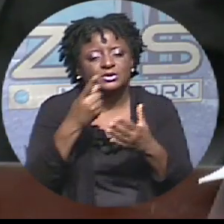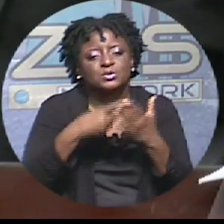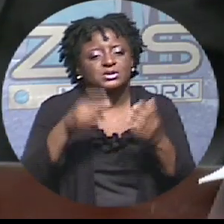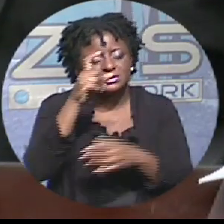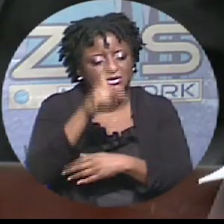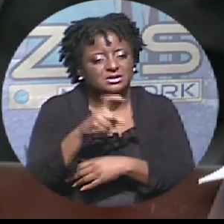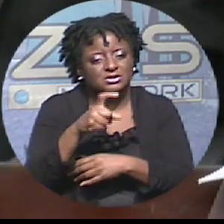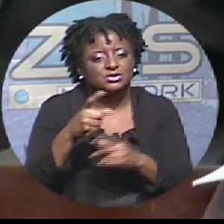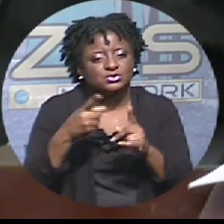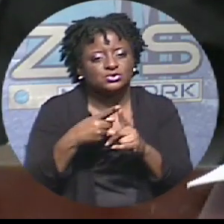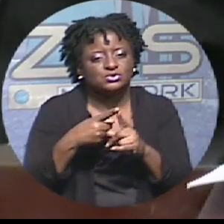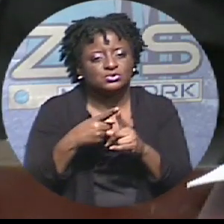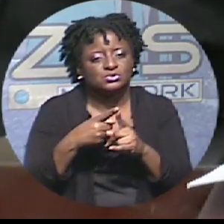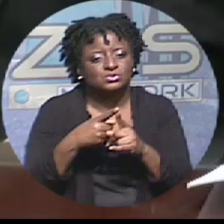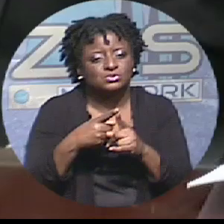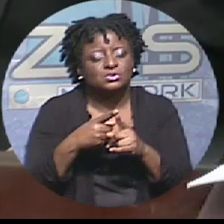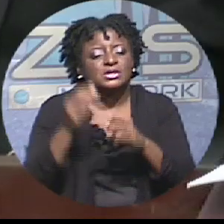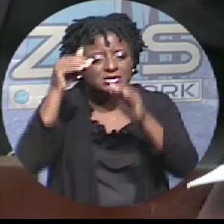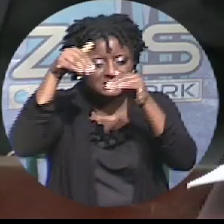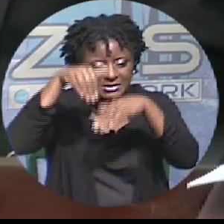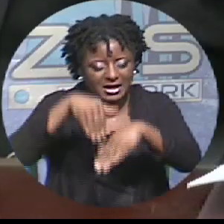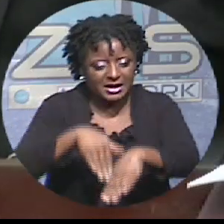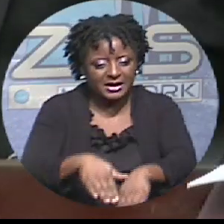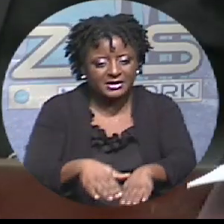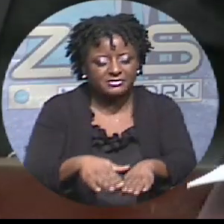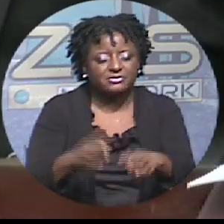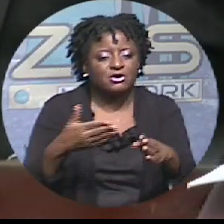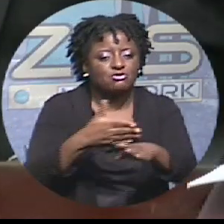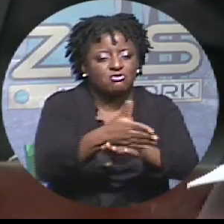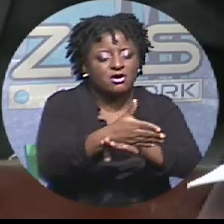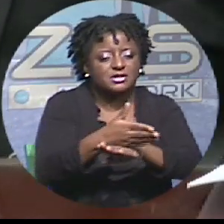to use the saying, dive across the finish line.